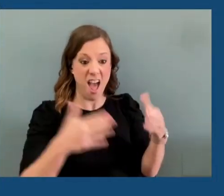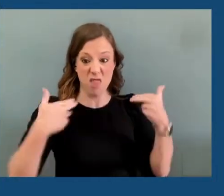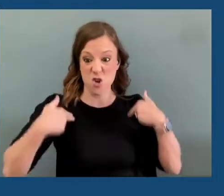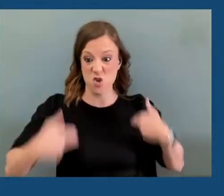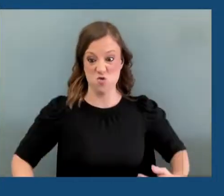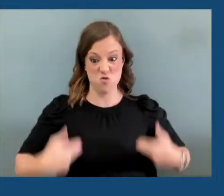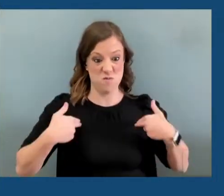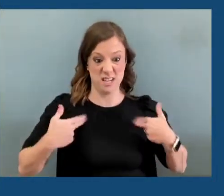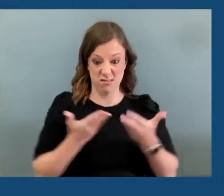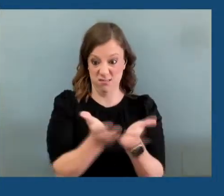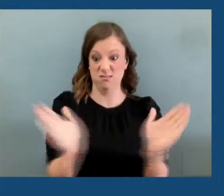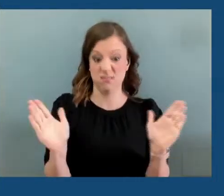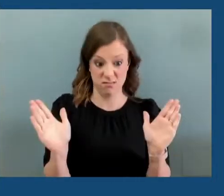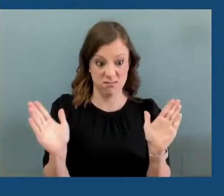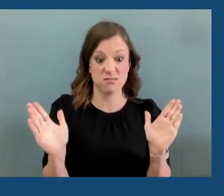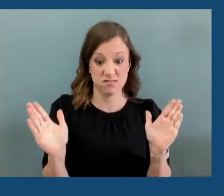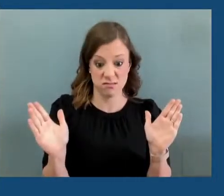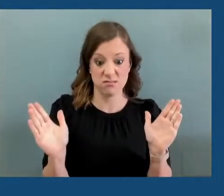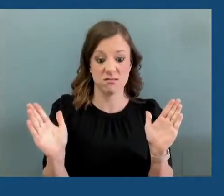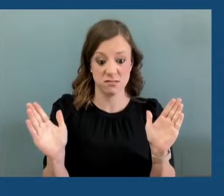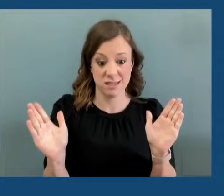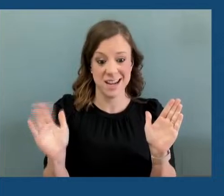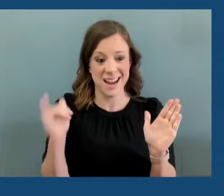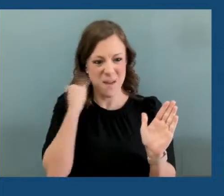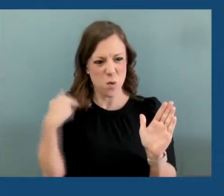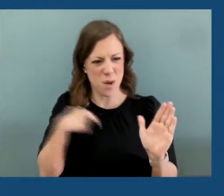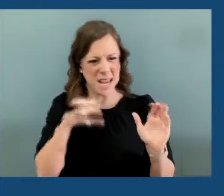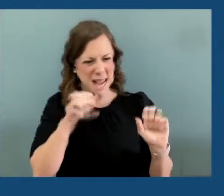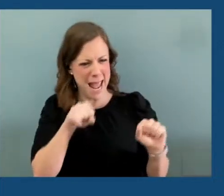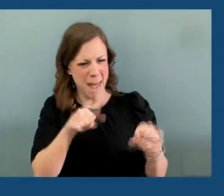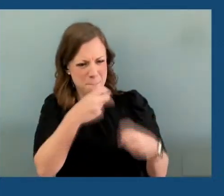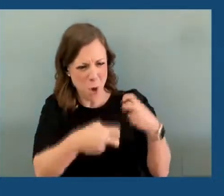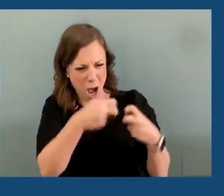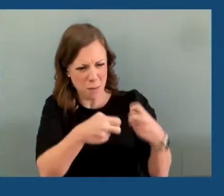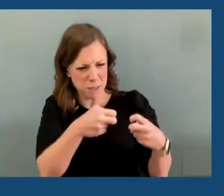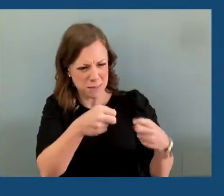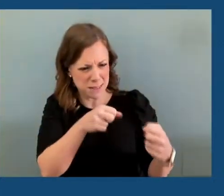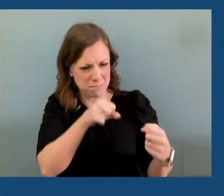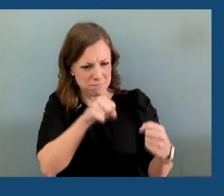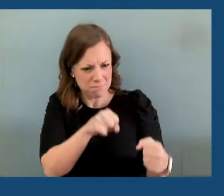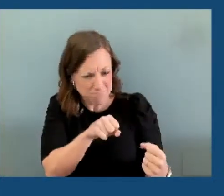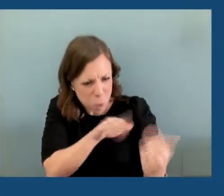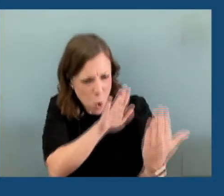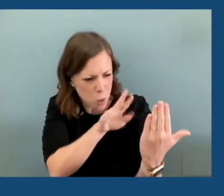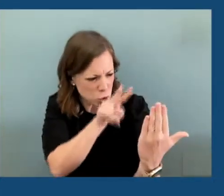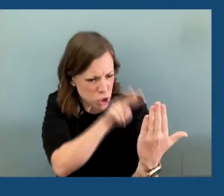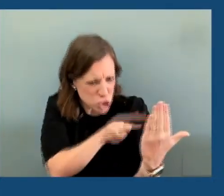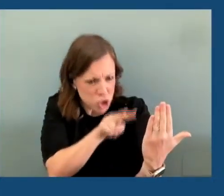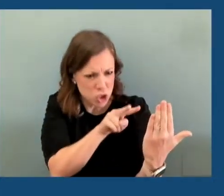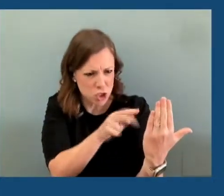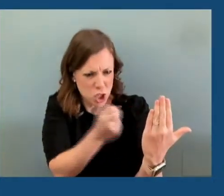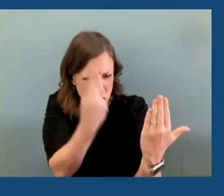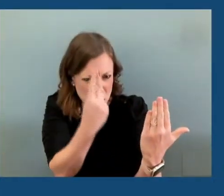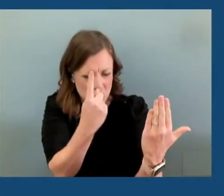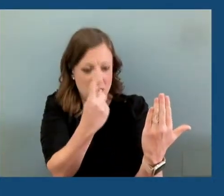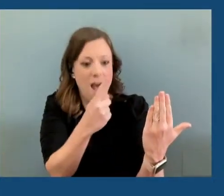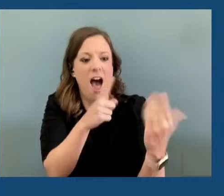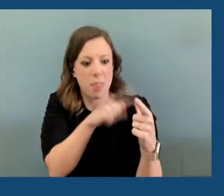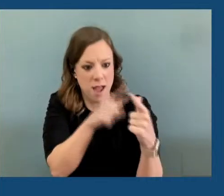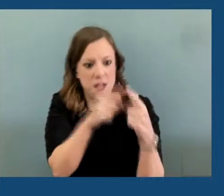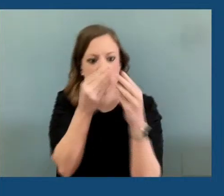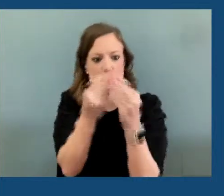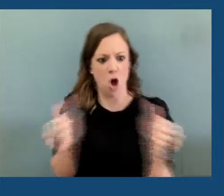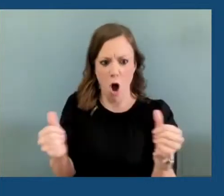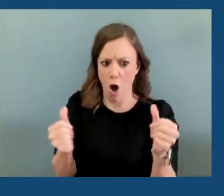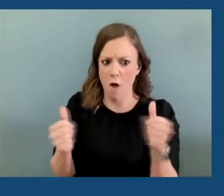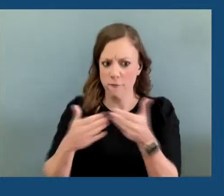now, if we can use this as that tool, what an extraordinary place we'll be. So in April of 2022, we